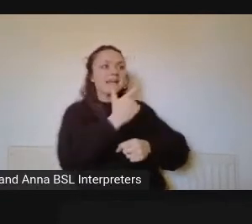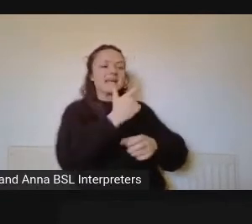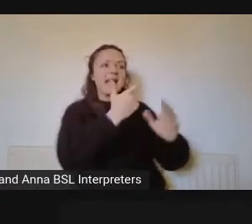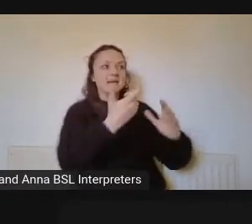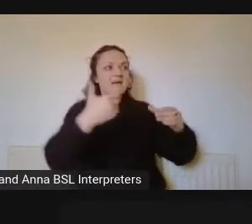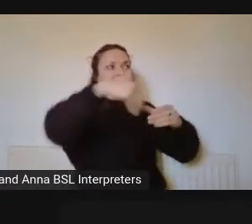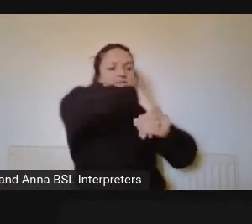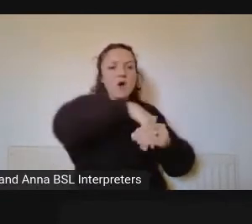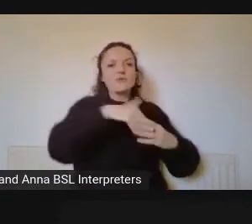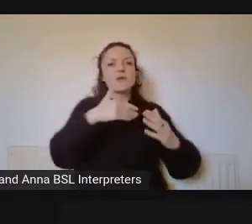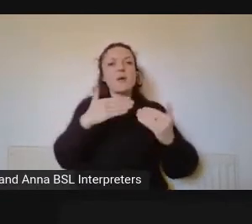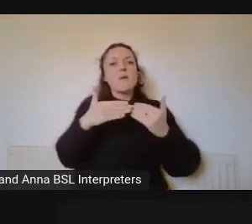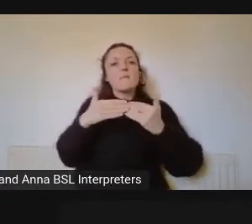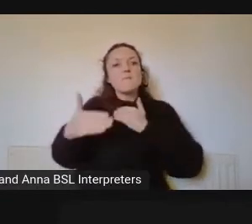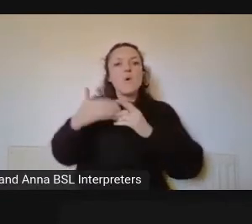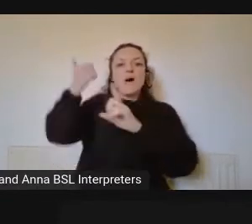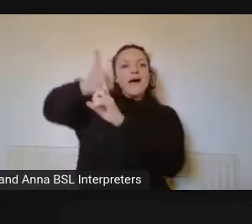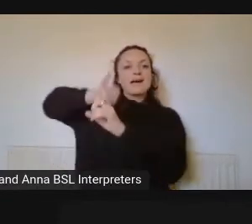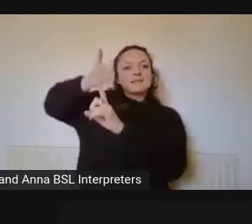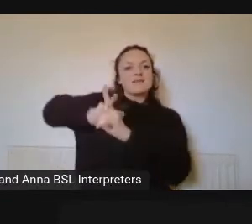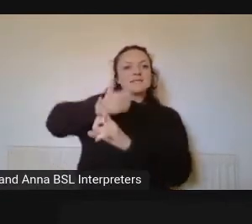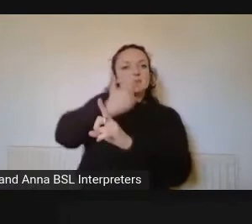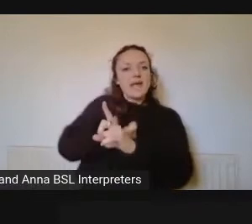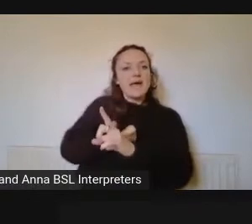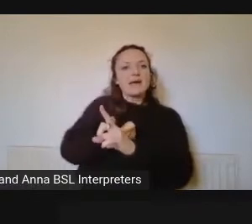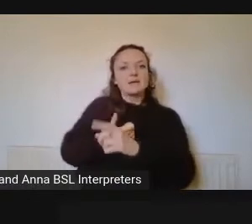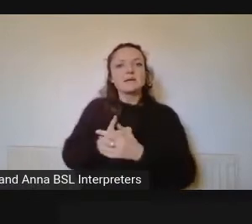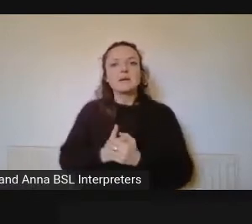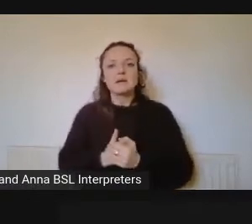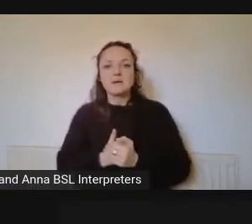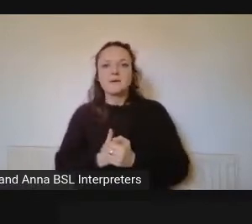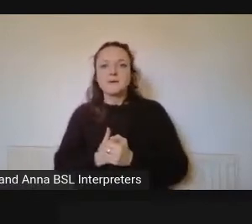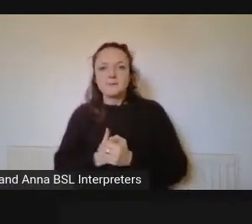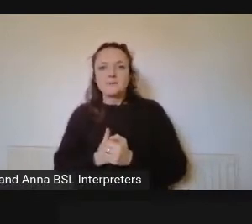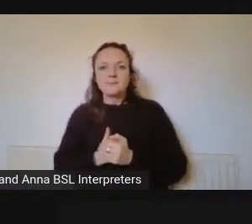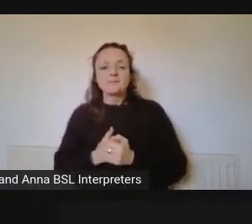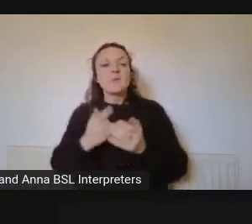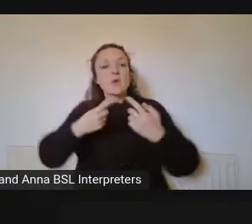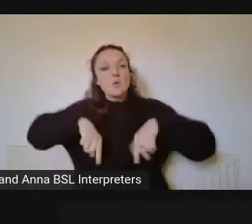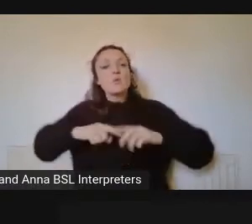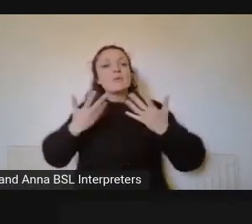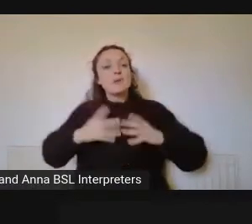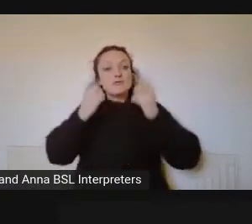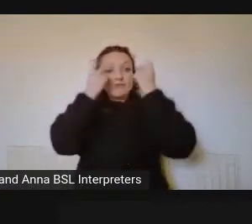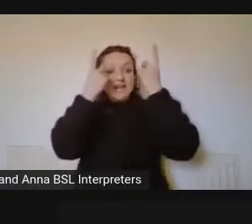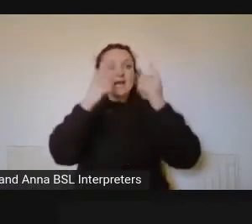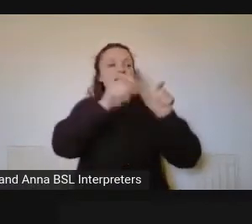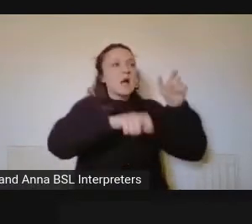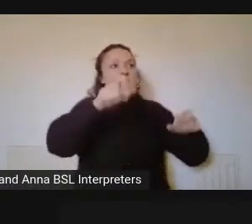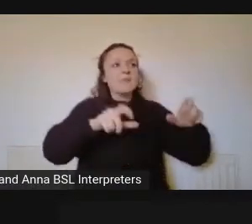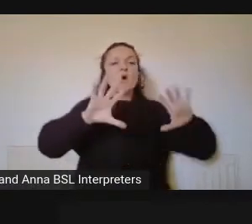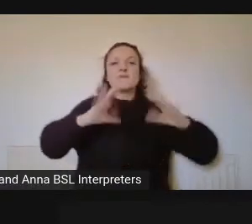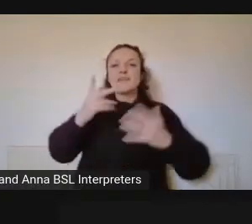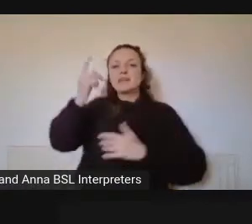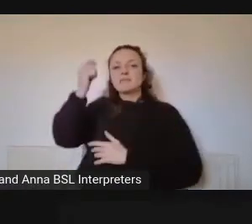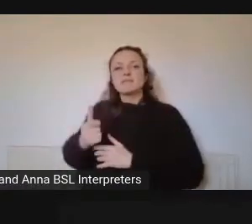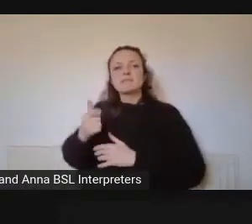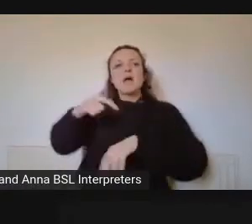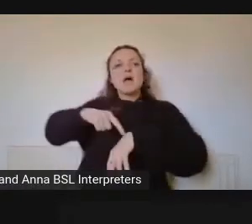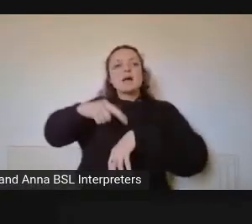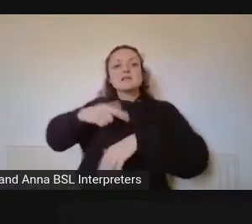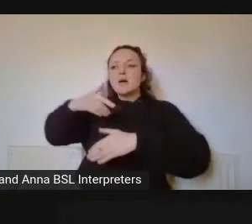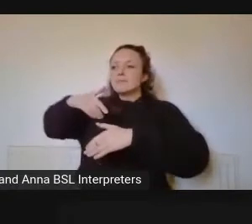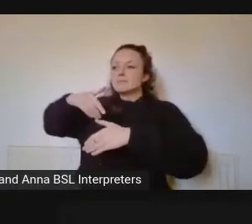activism. One of the key things we've discovered is, you know, people who haven't spent much time in nature don't really feel that